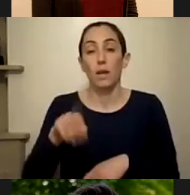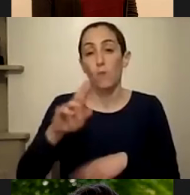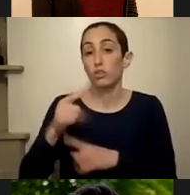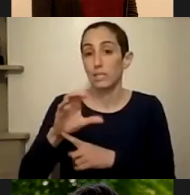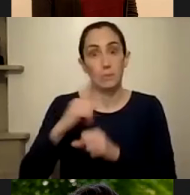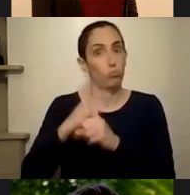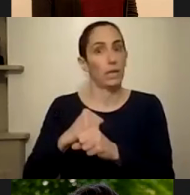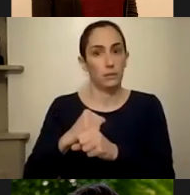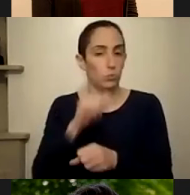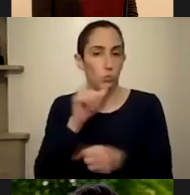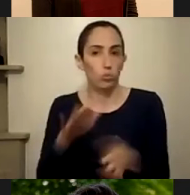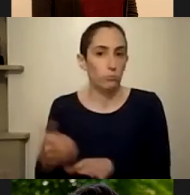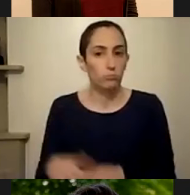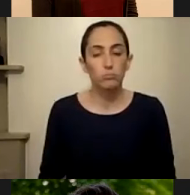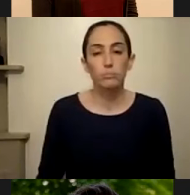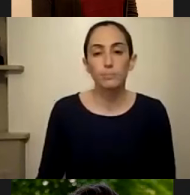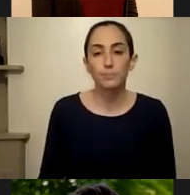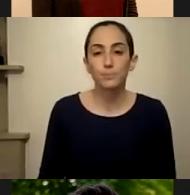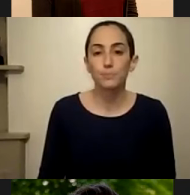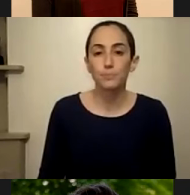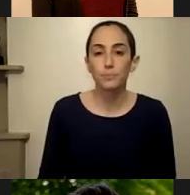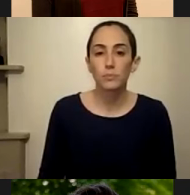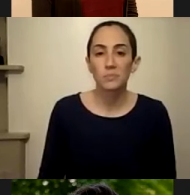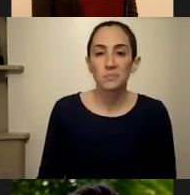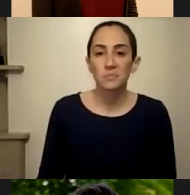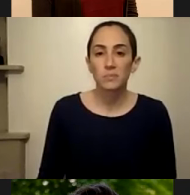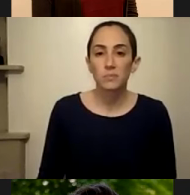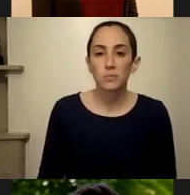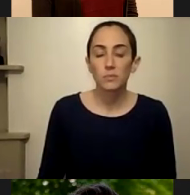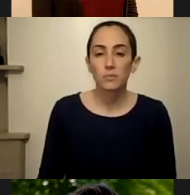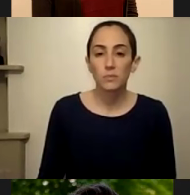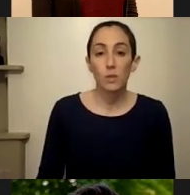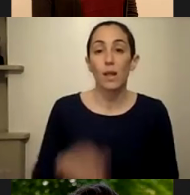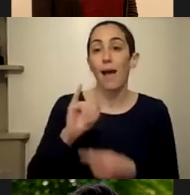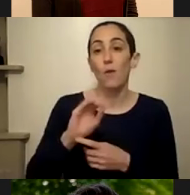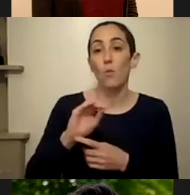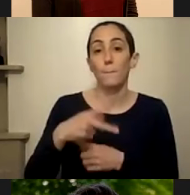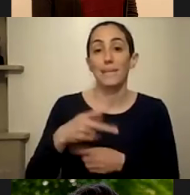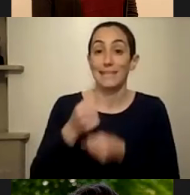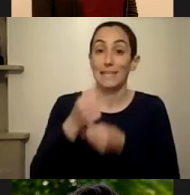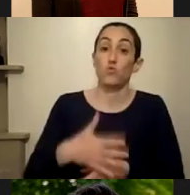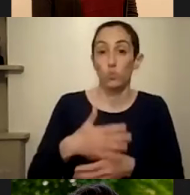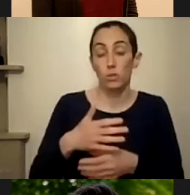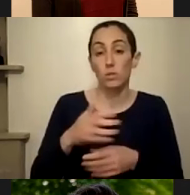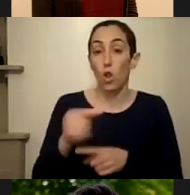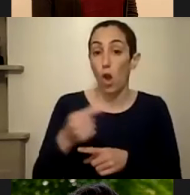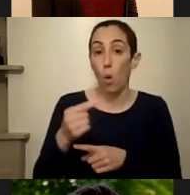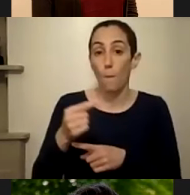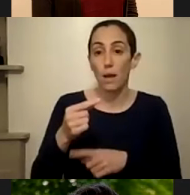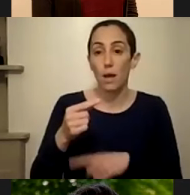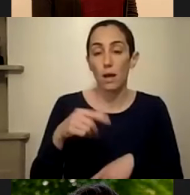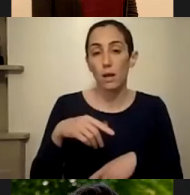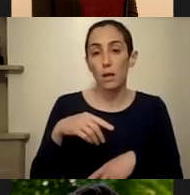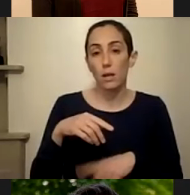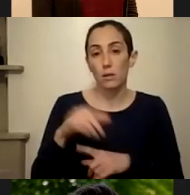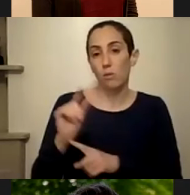that means, this IOP induced glaucoma model, the different disease